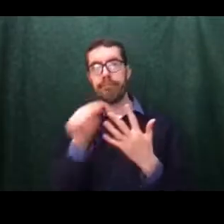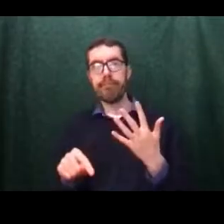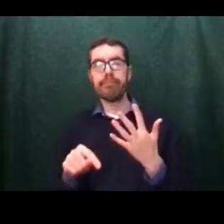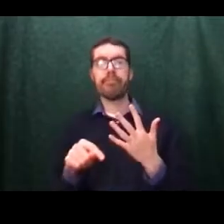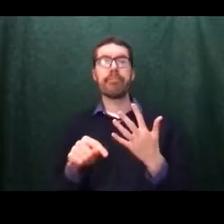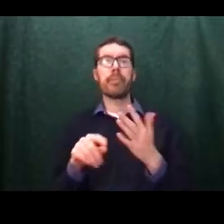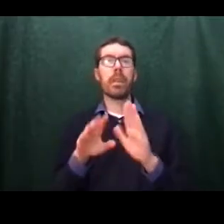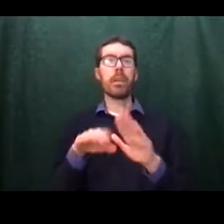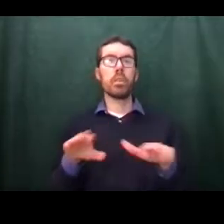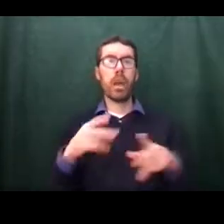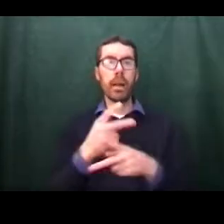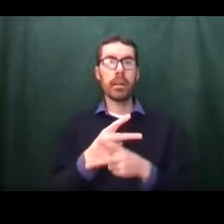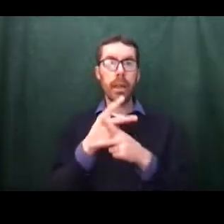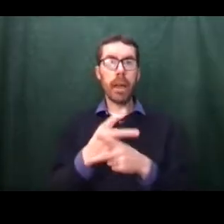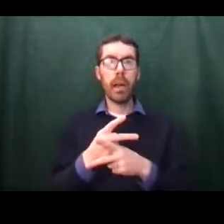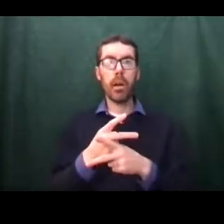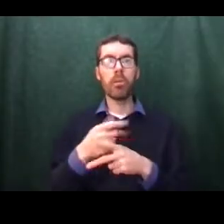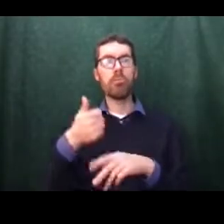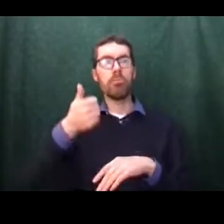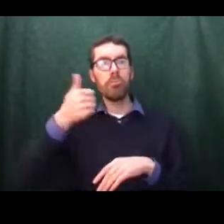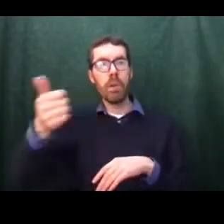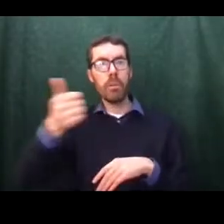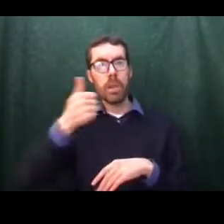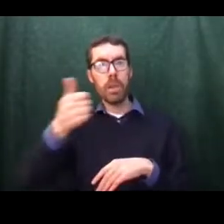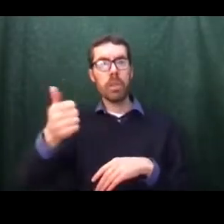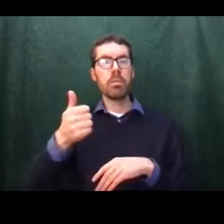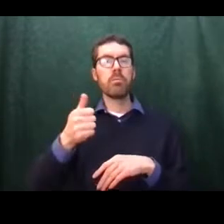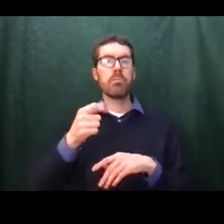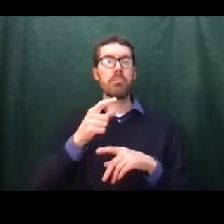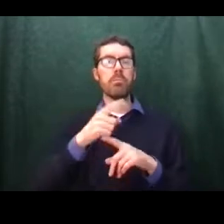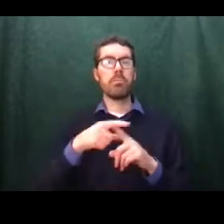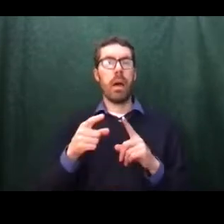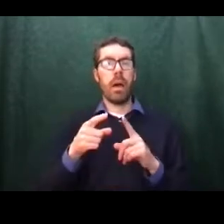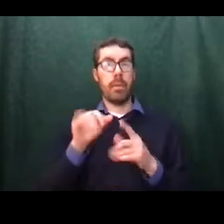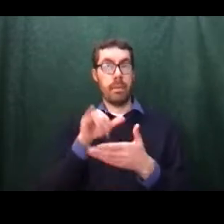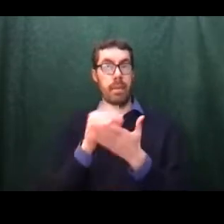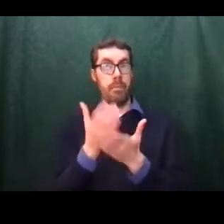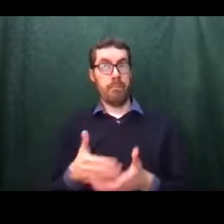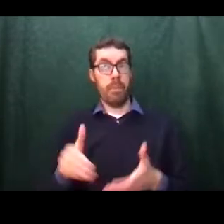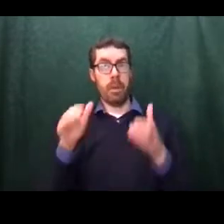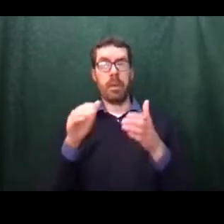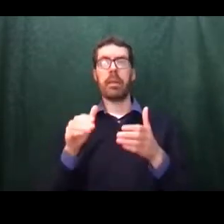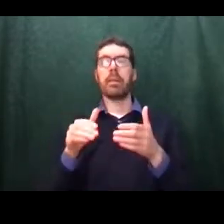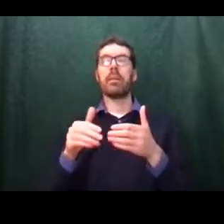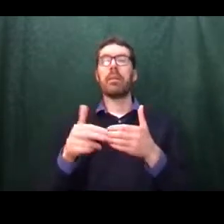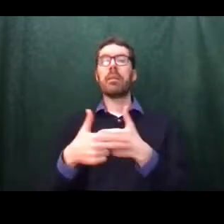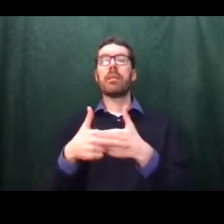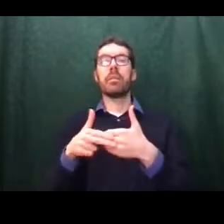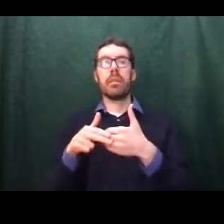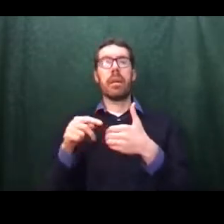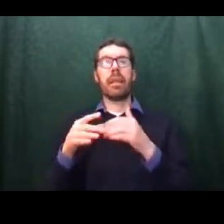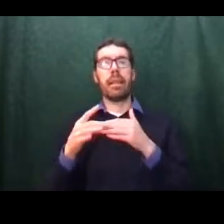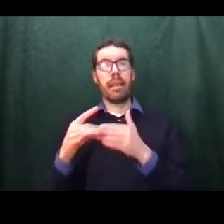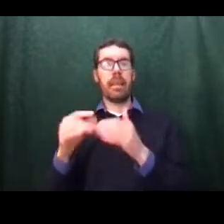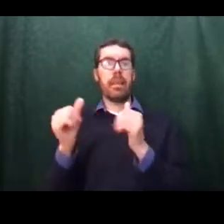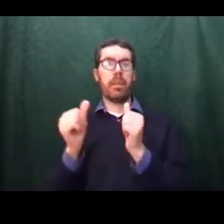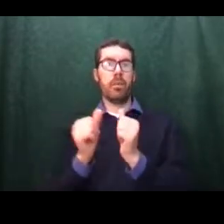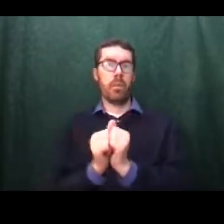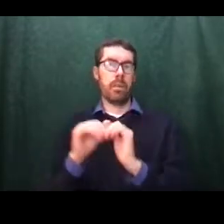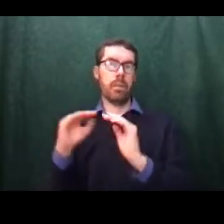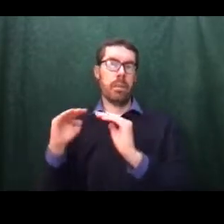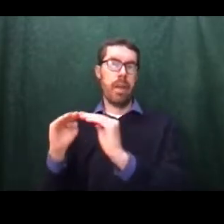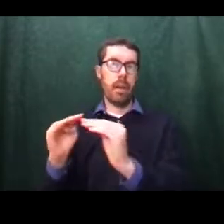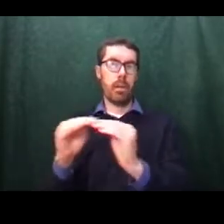childcare, transportation, all sorts of things. But the overarching umbrella for me is making sure that we are leading with equity, that